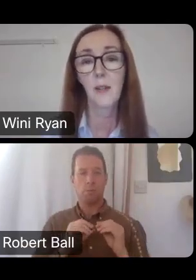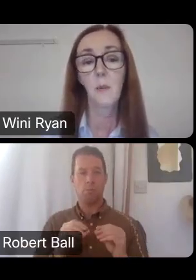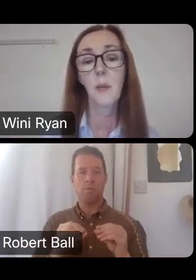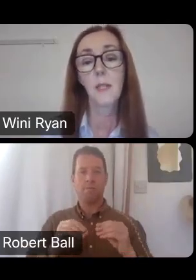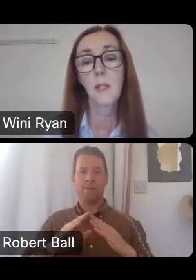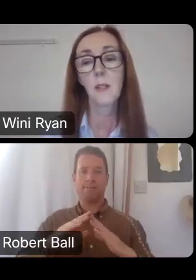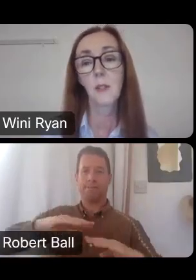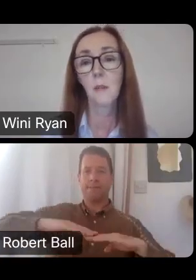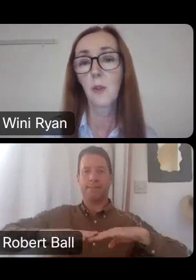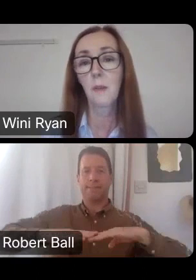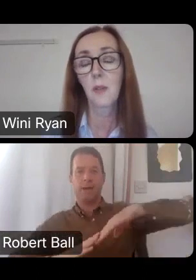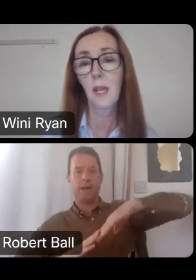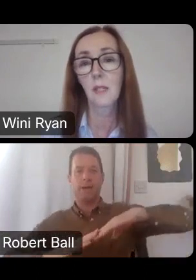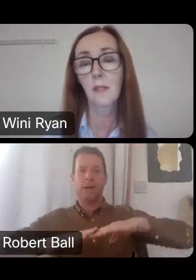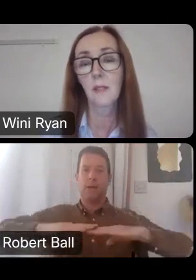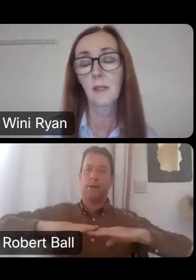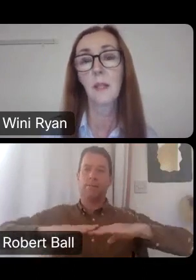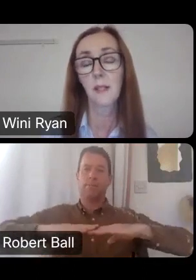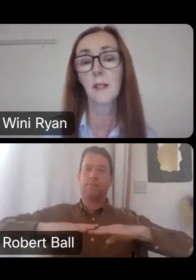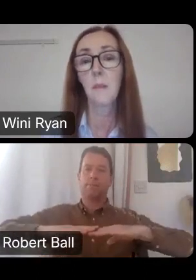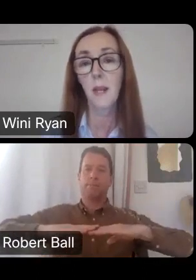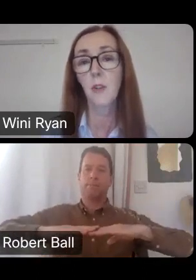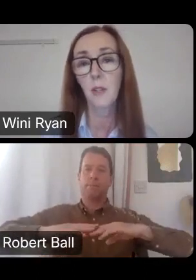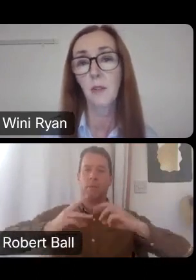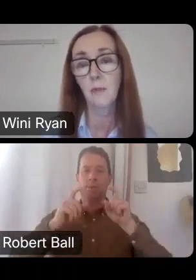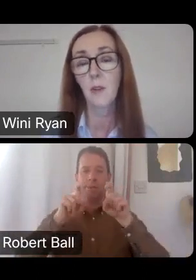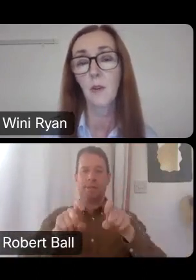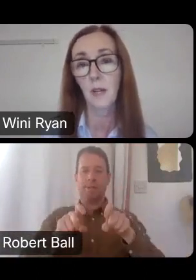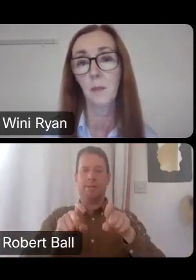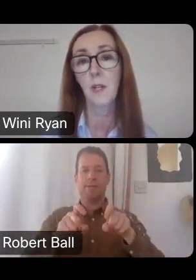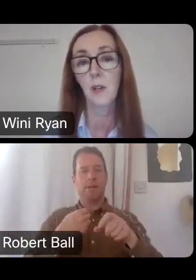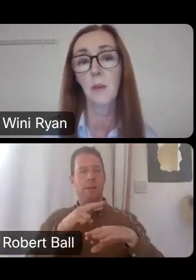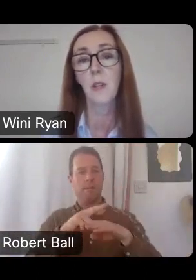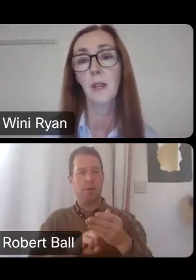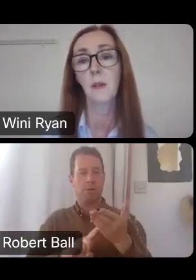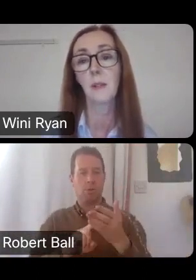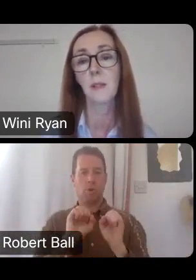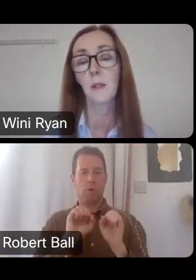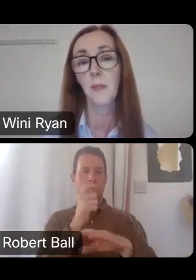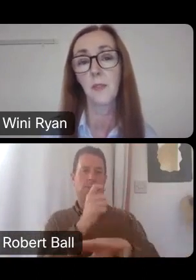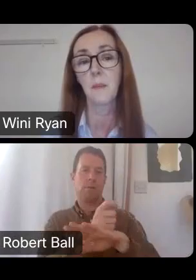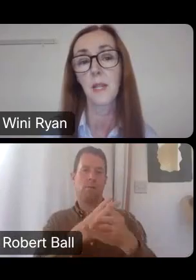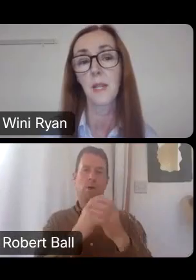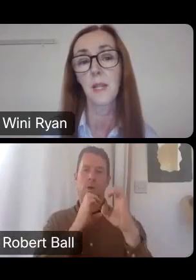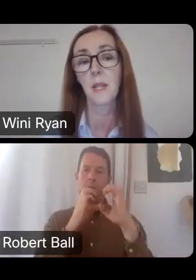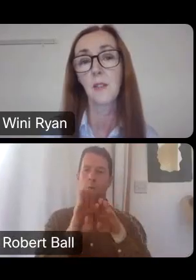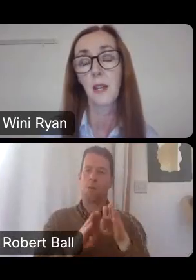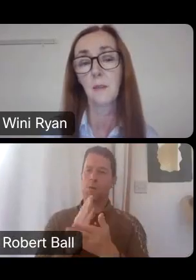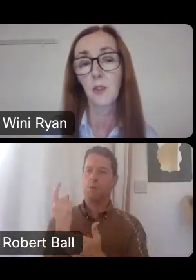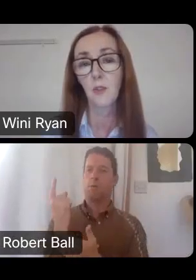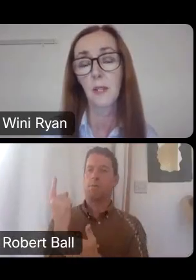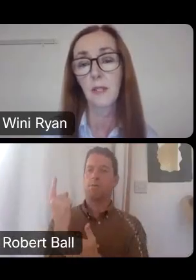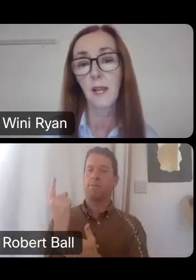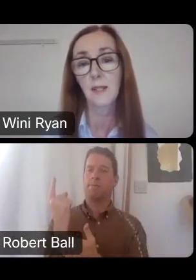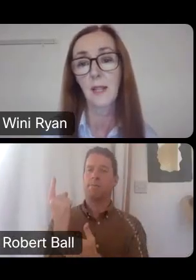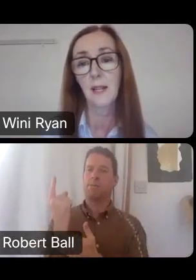position, we need to use some good communication skills, because that's a better use of your time when you're communicating with somebody, is